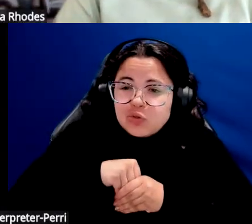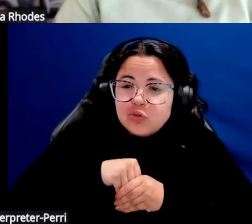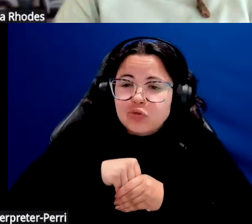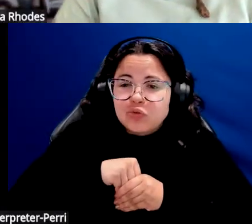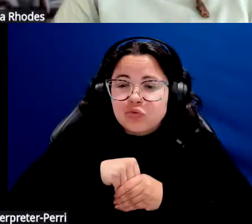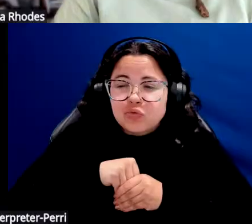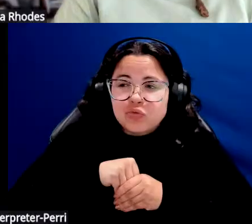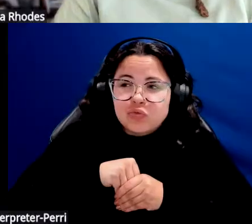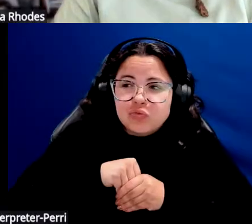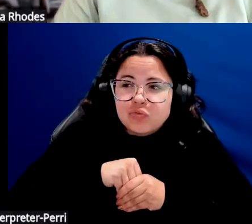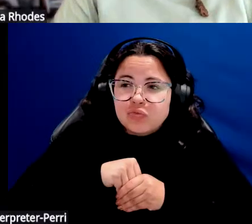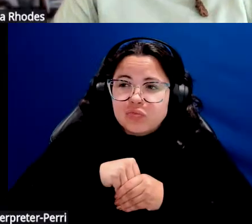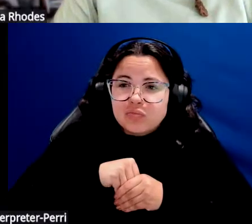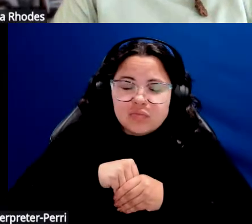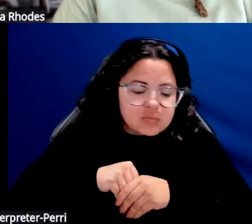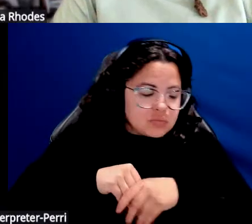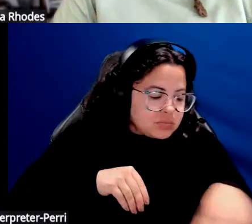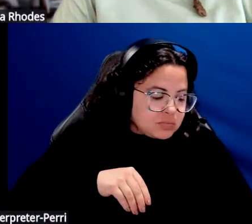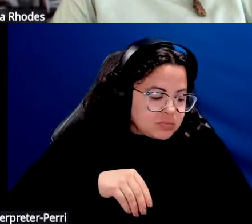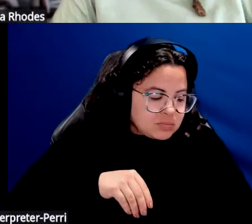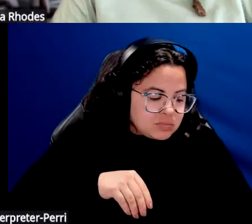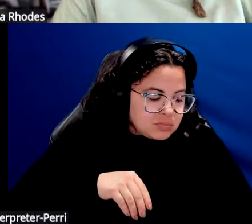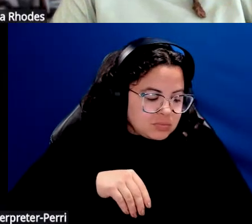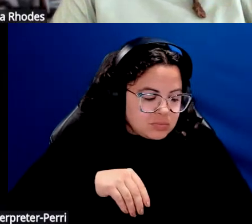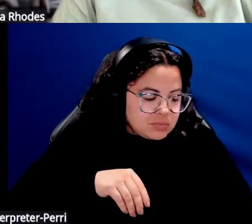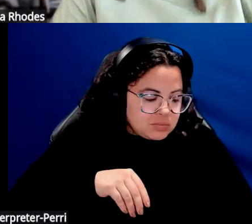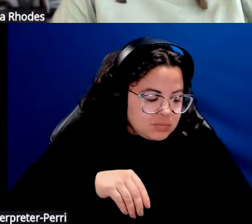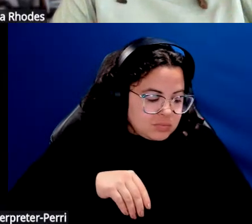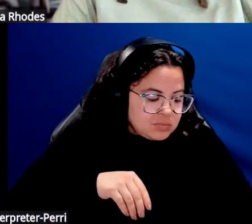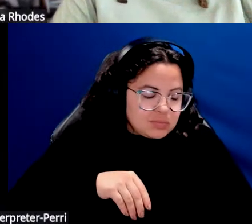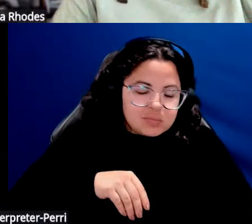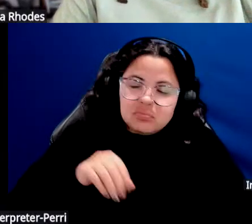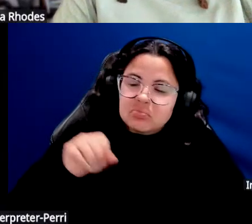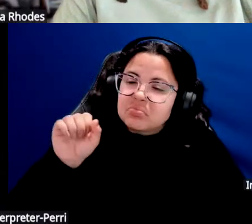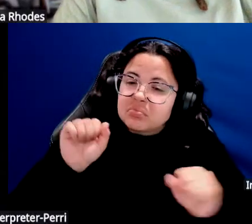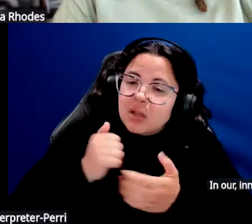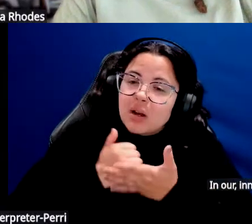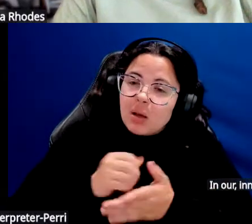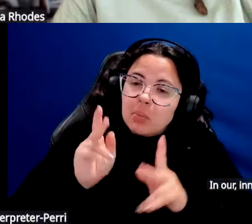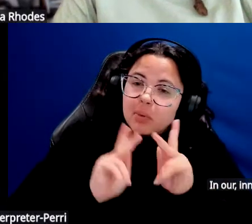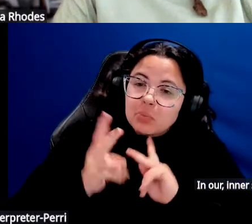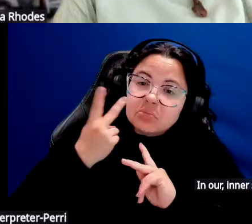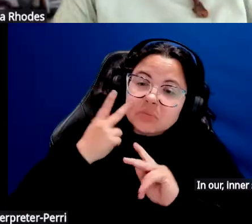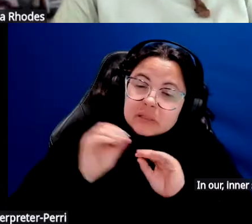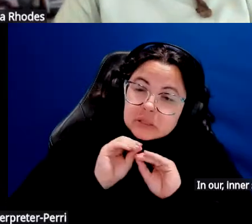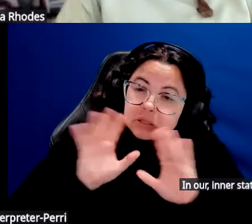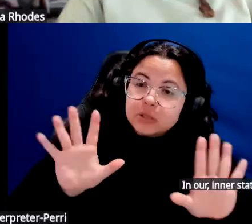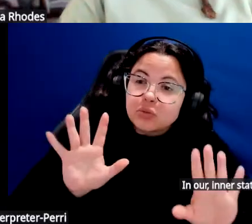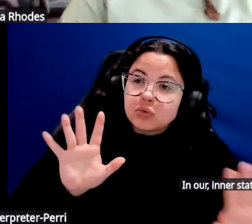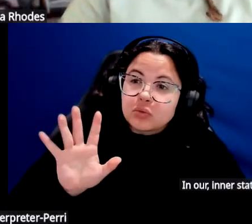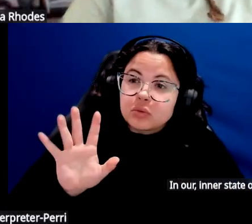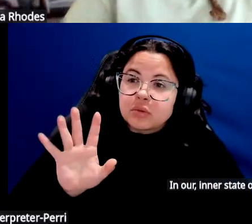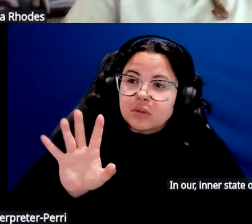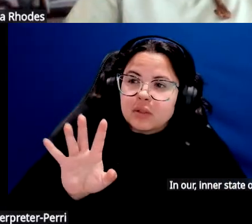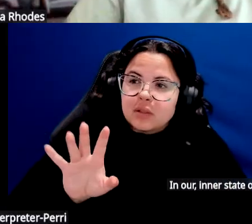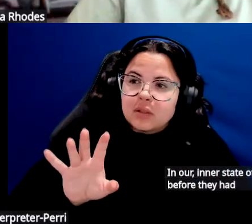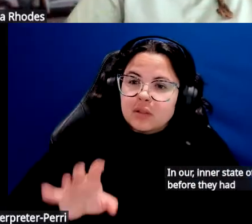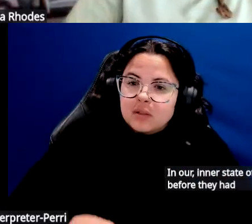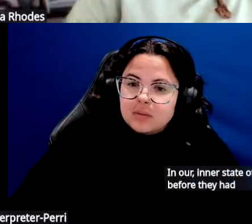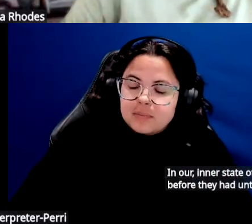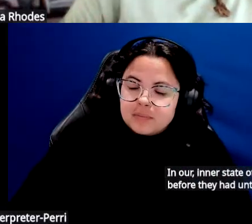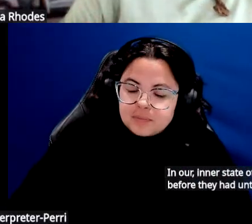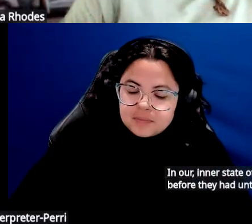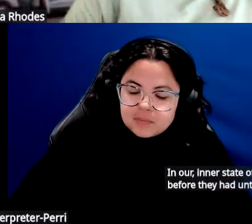inner state of being. And it can help people see each other clearly when before they had untrue